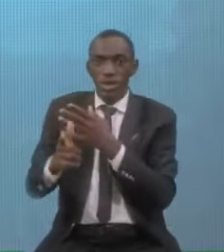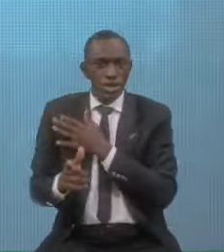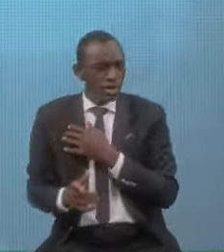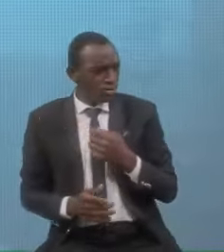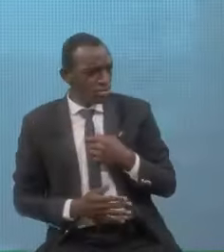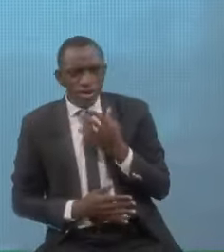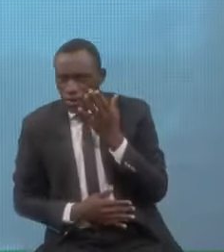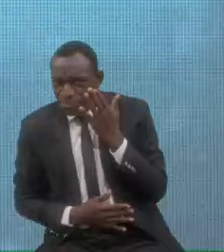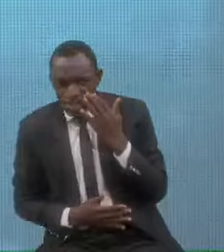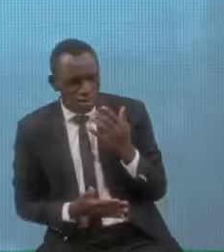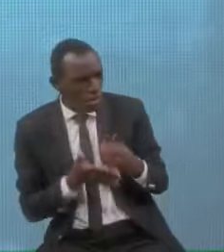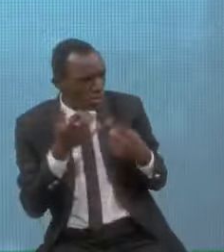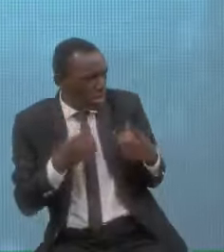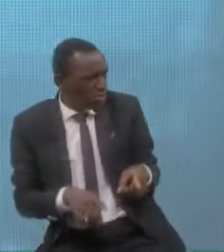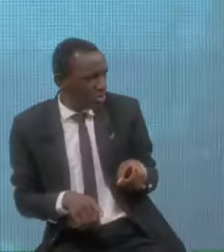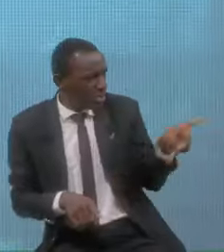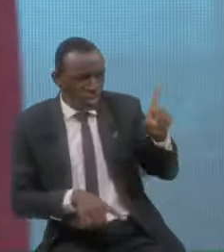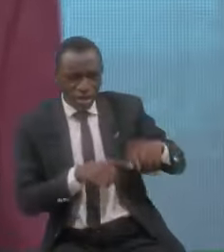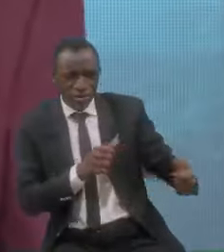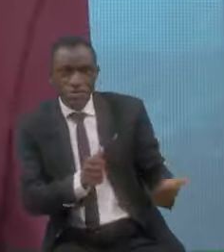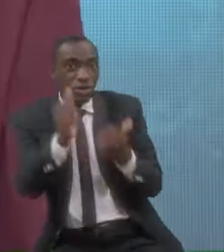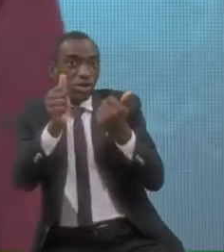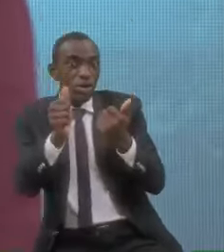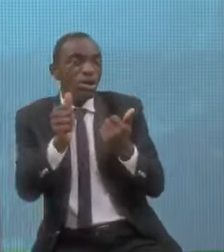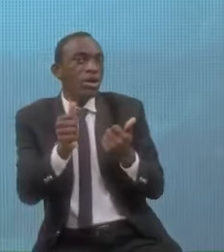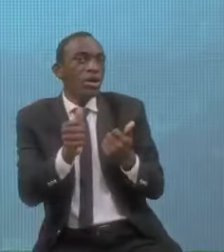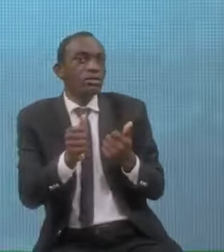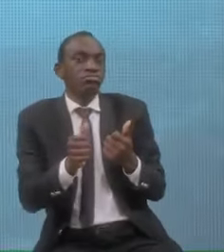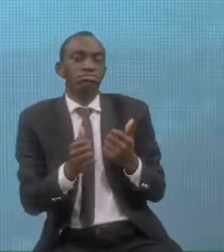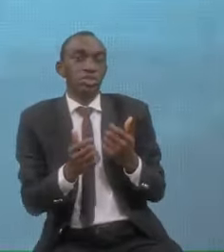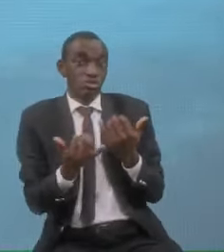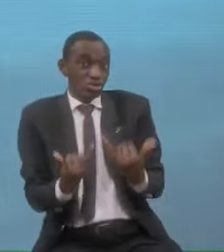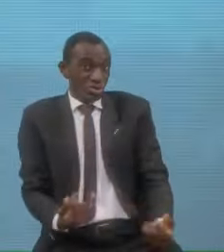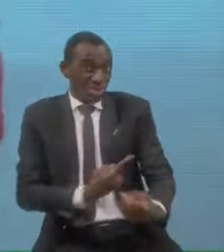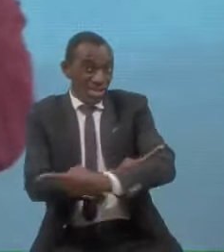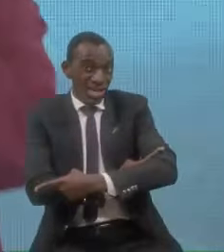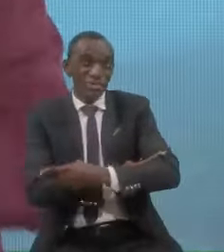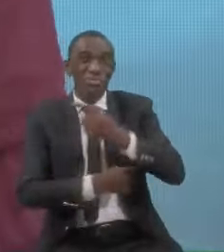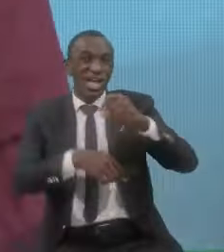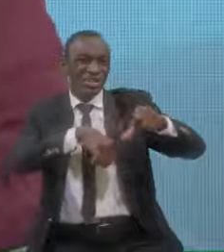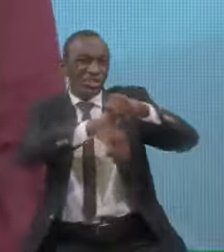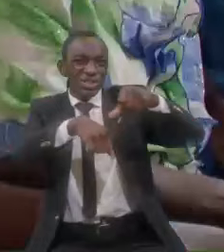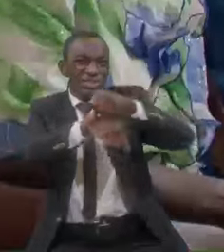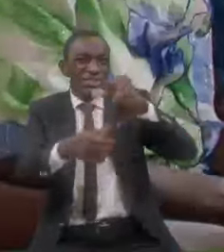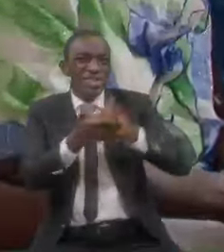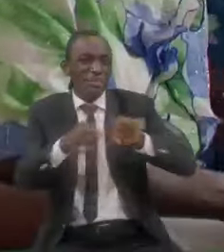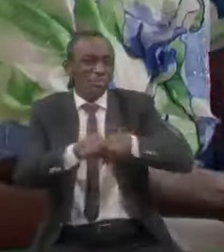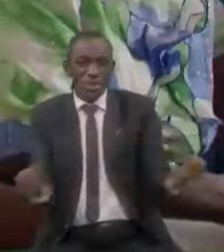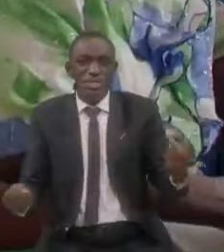cannot move again. Today, the anointing that breaks the yoke will come upon your